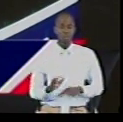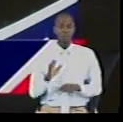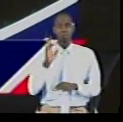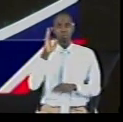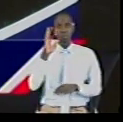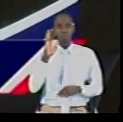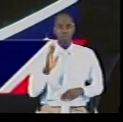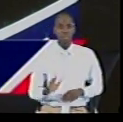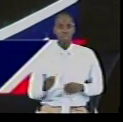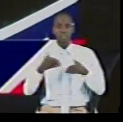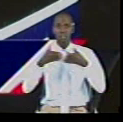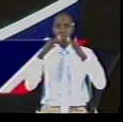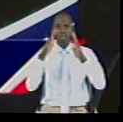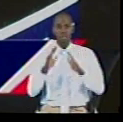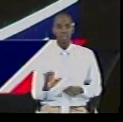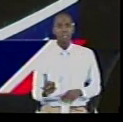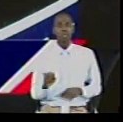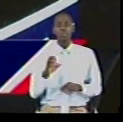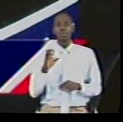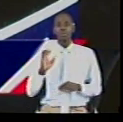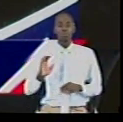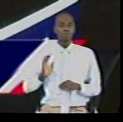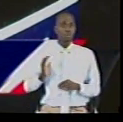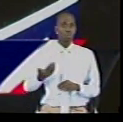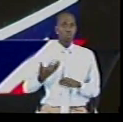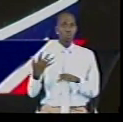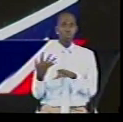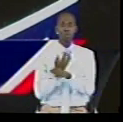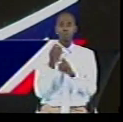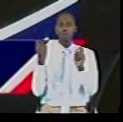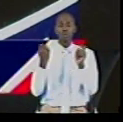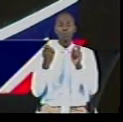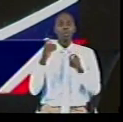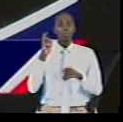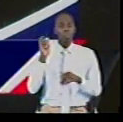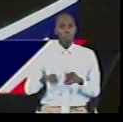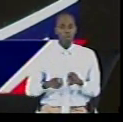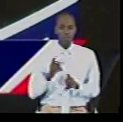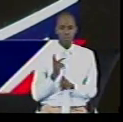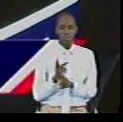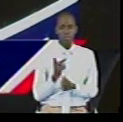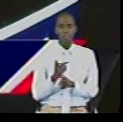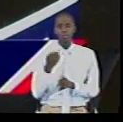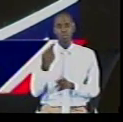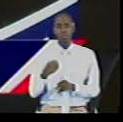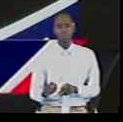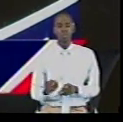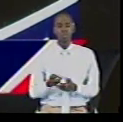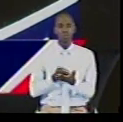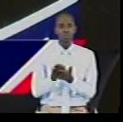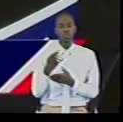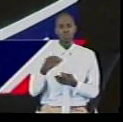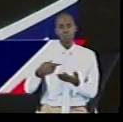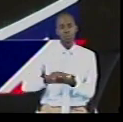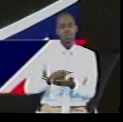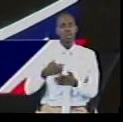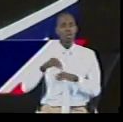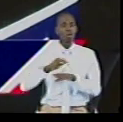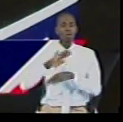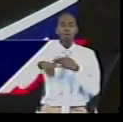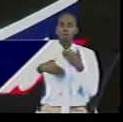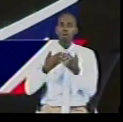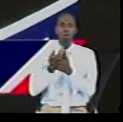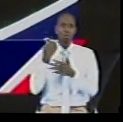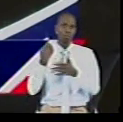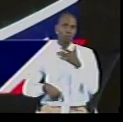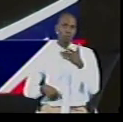of us soul winners should preserve the truth of the gospel at all costs.